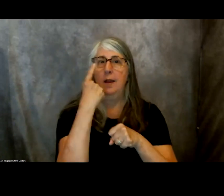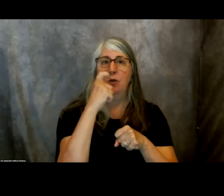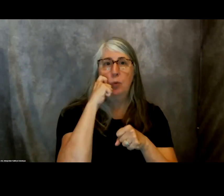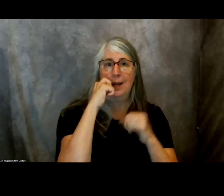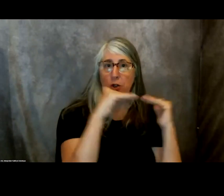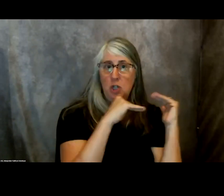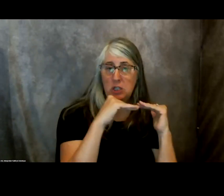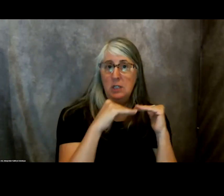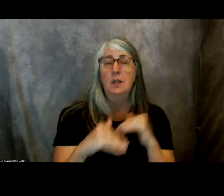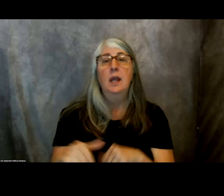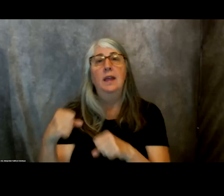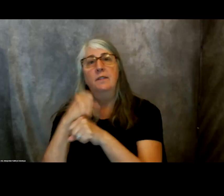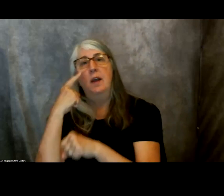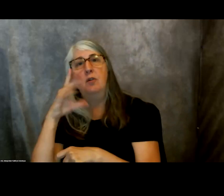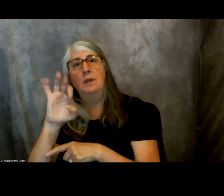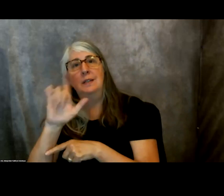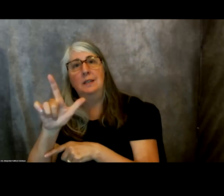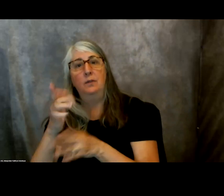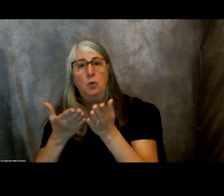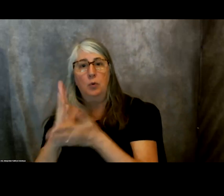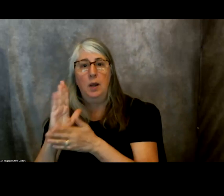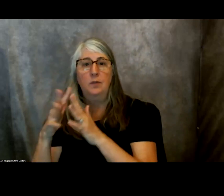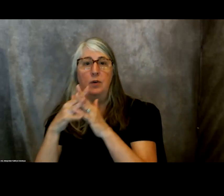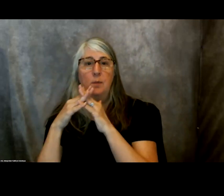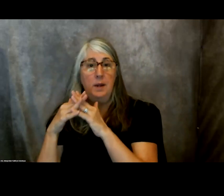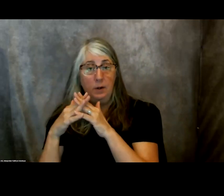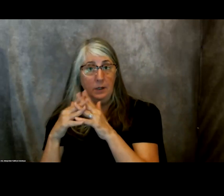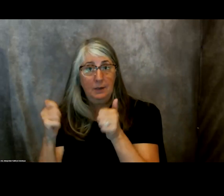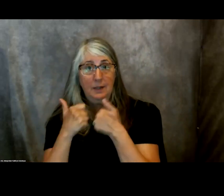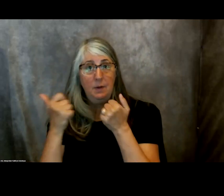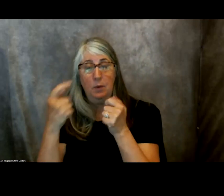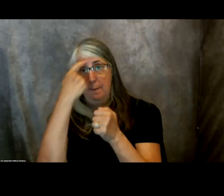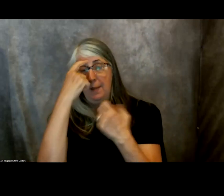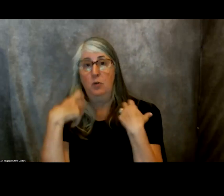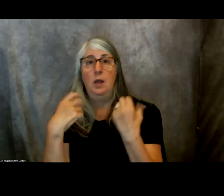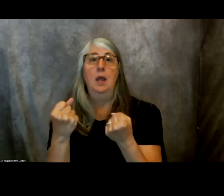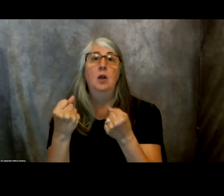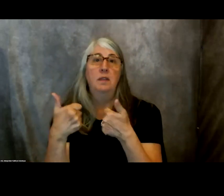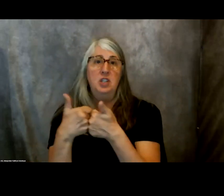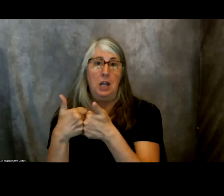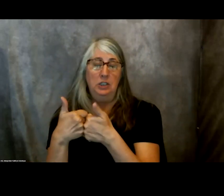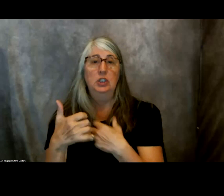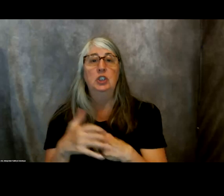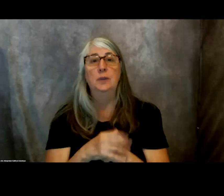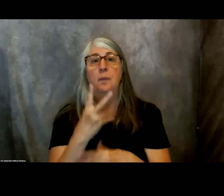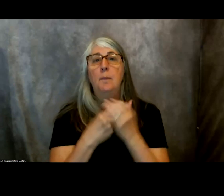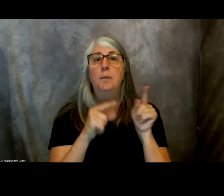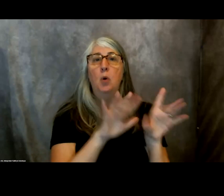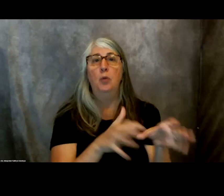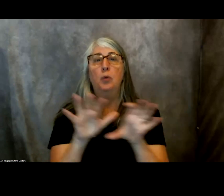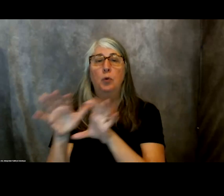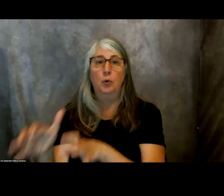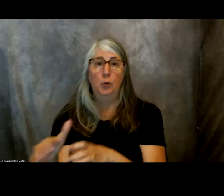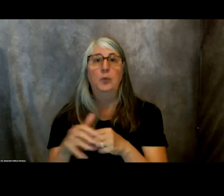fight for the civil rights of Americans living with mental health challenges. Both groups sought relief from